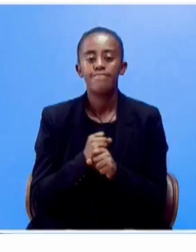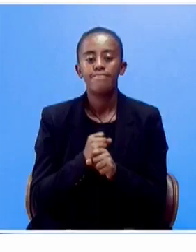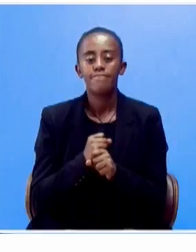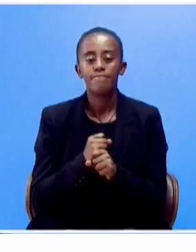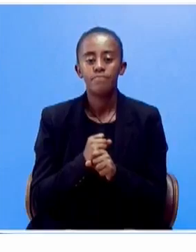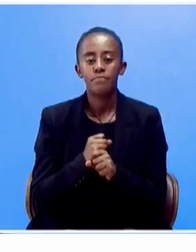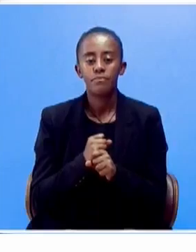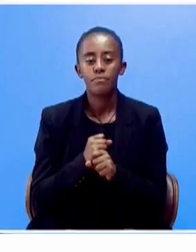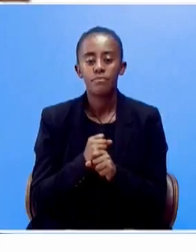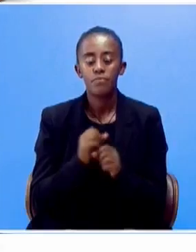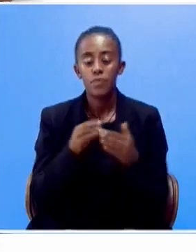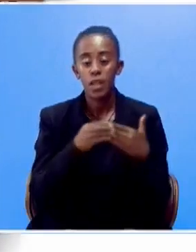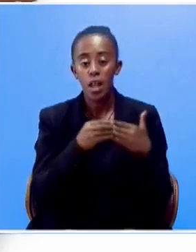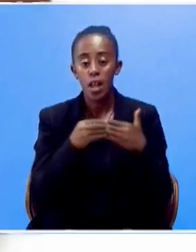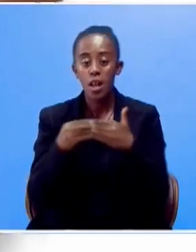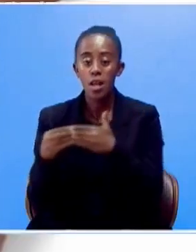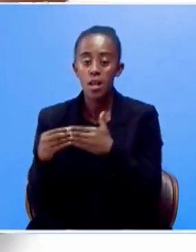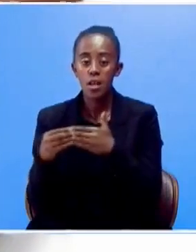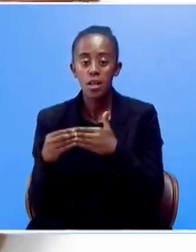leads